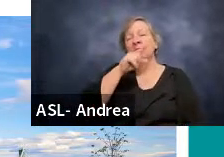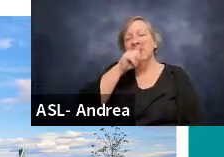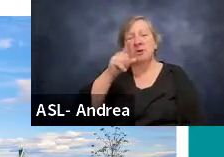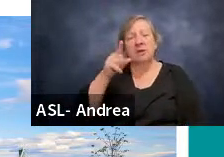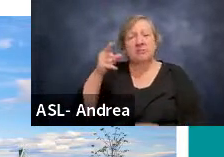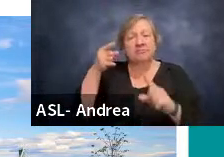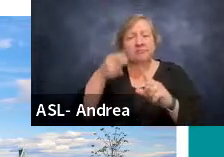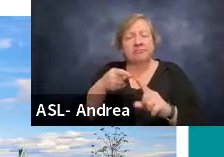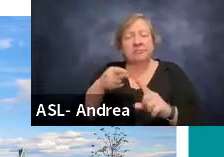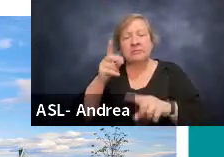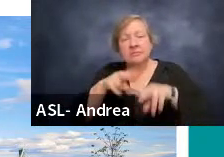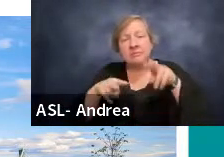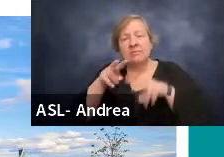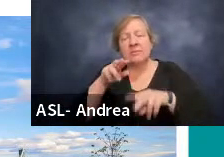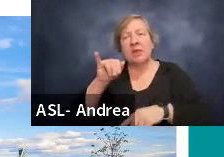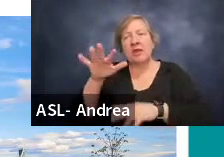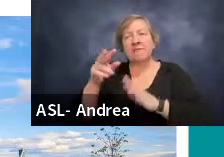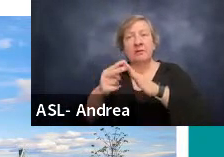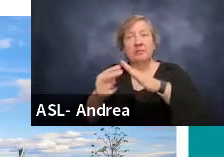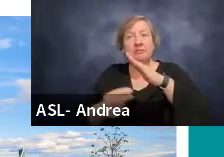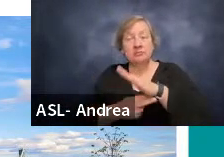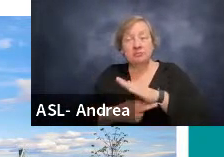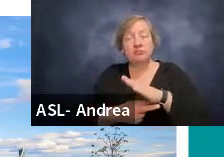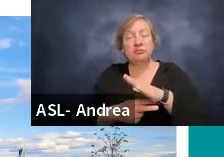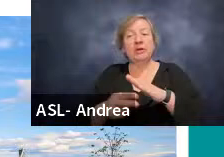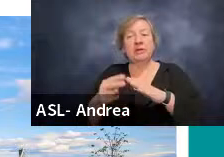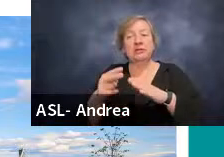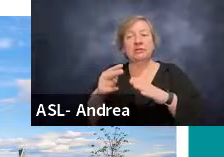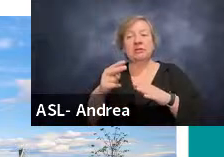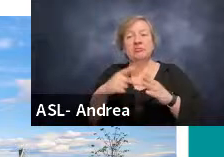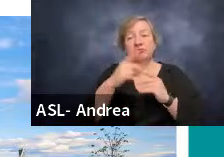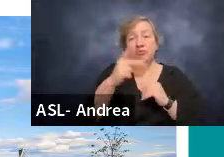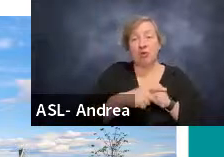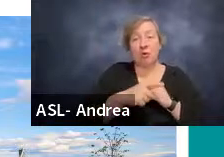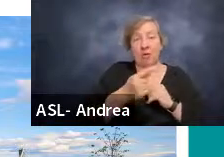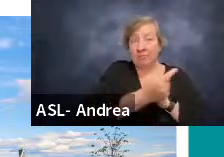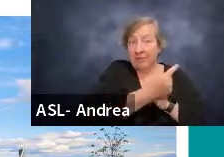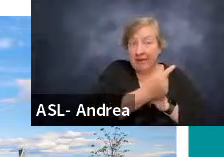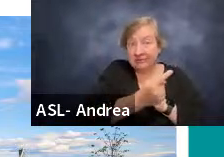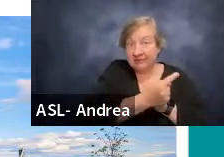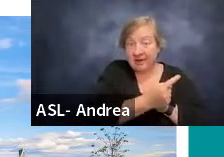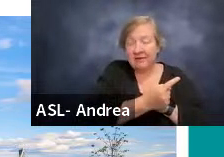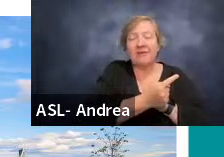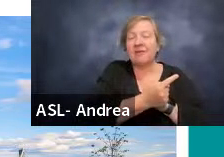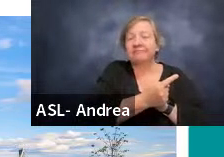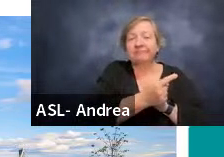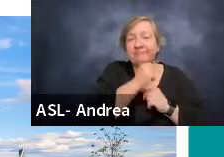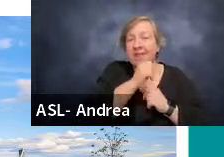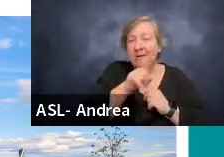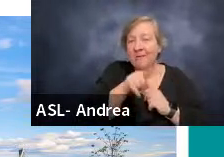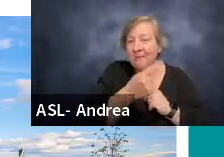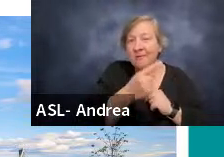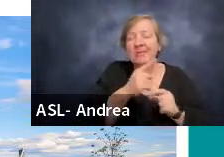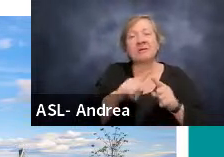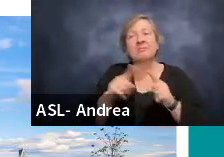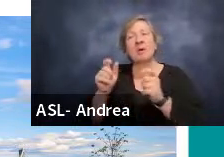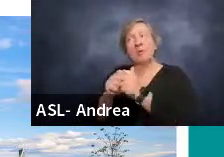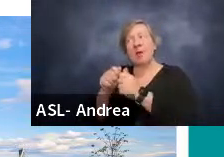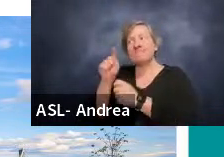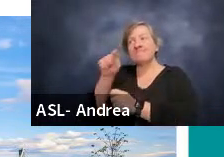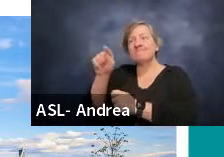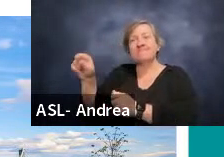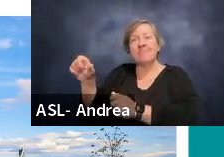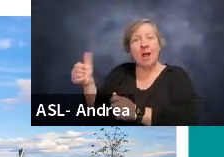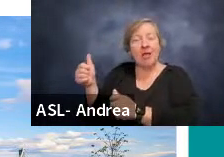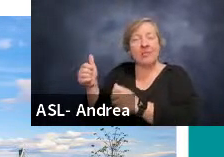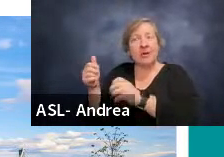the Interstate Bridge Program in combination, not just as it's on its own, but also in combination so that we can really address